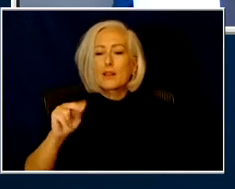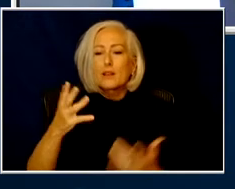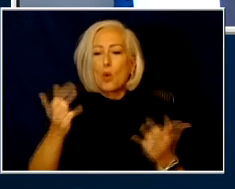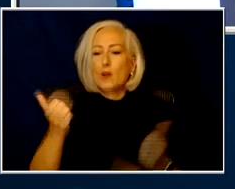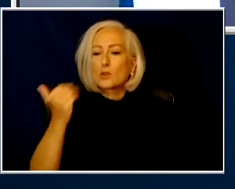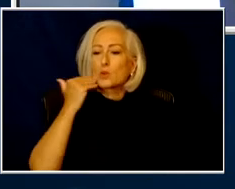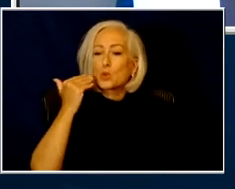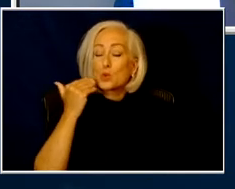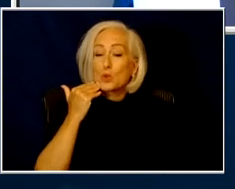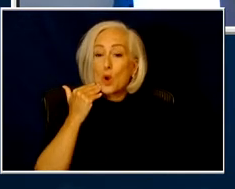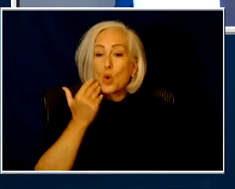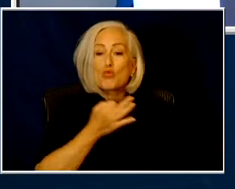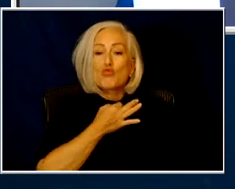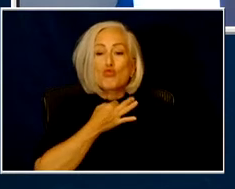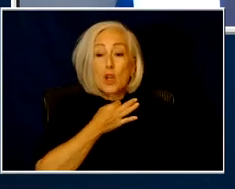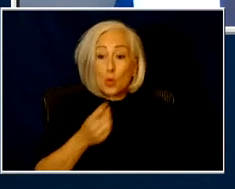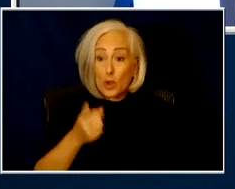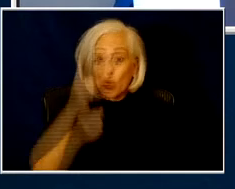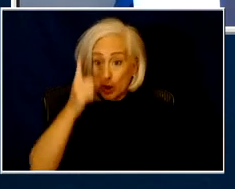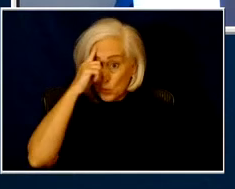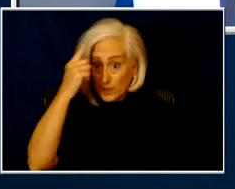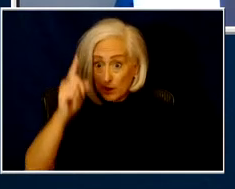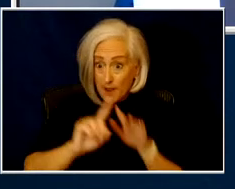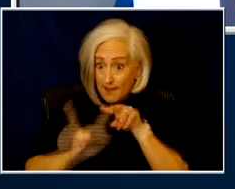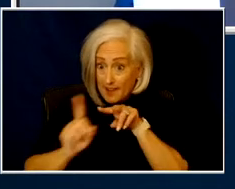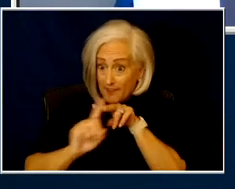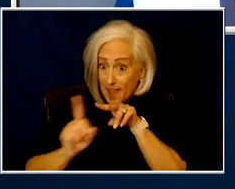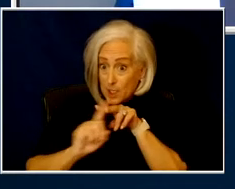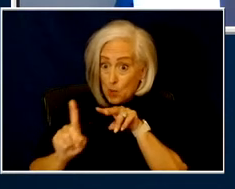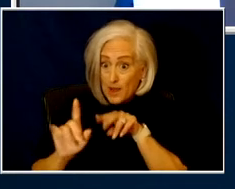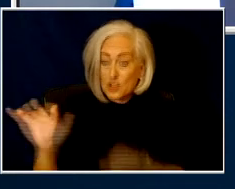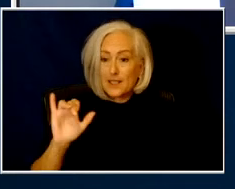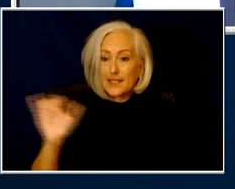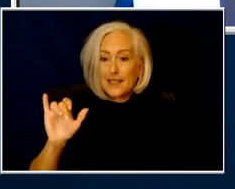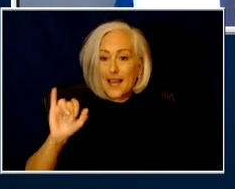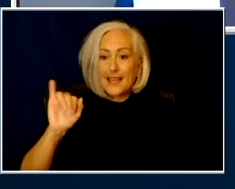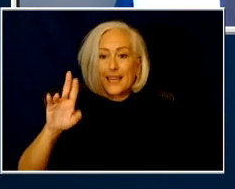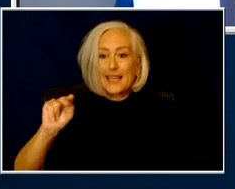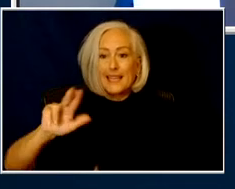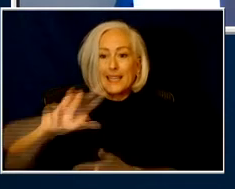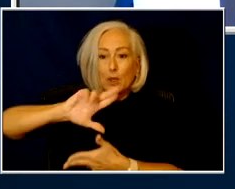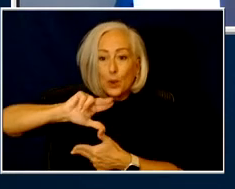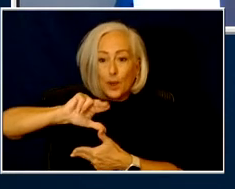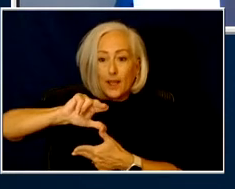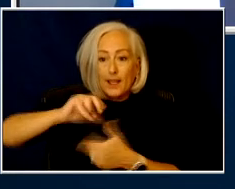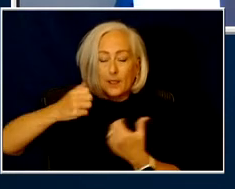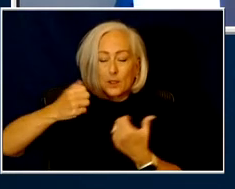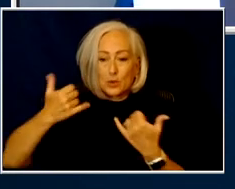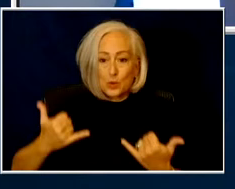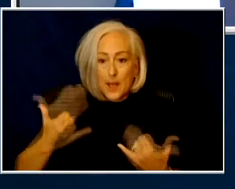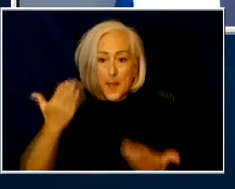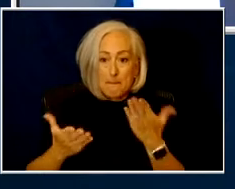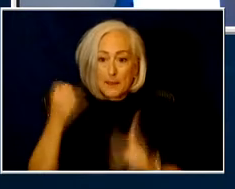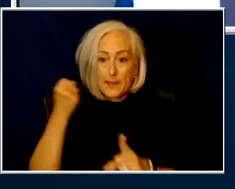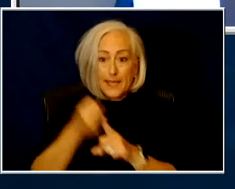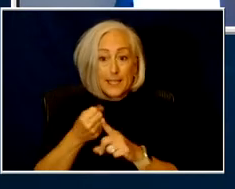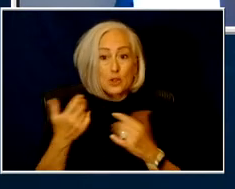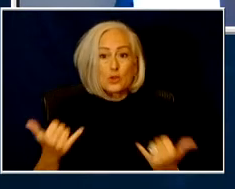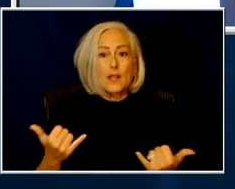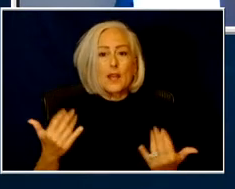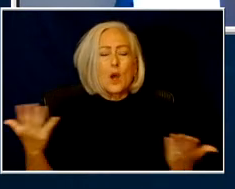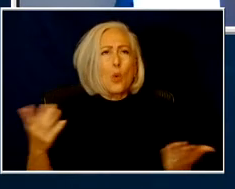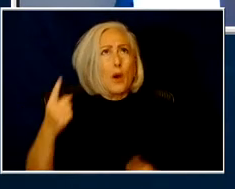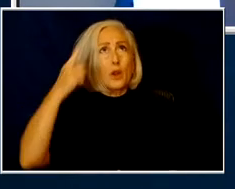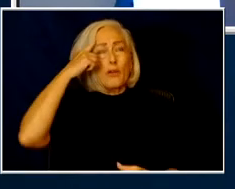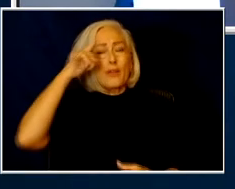evacuations due to disasters like Ian possibly hitting today here very shortly as far as what do you think effect does that